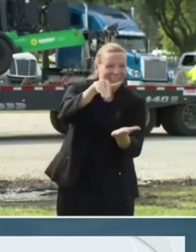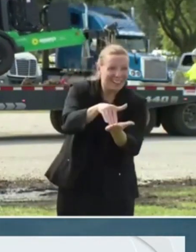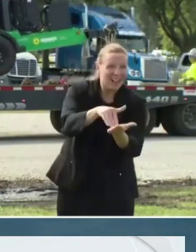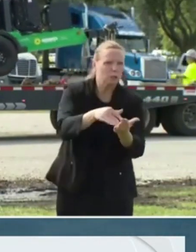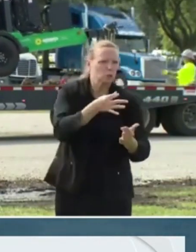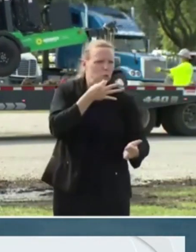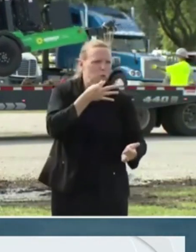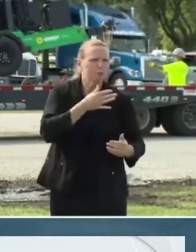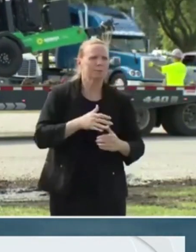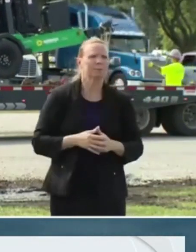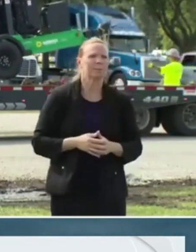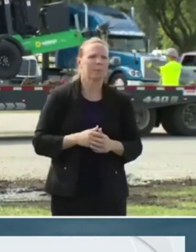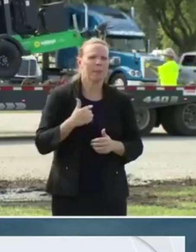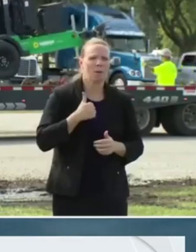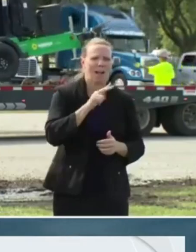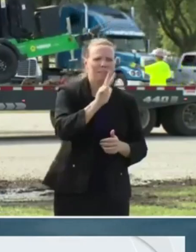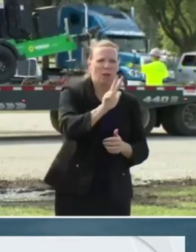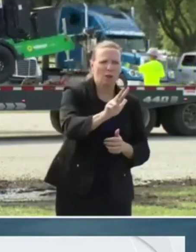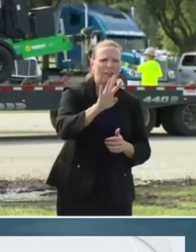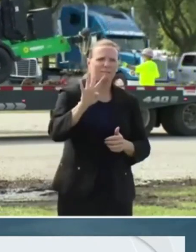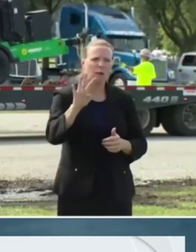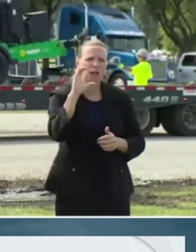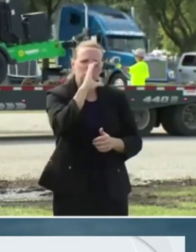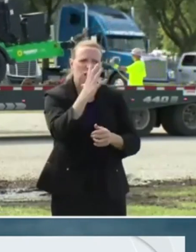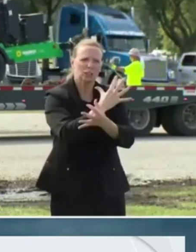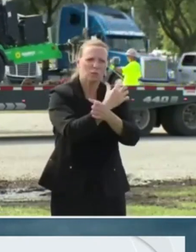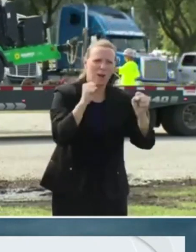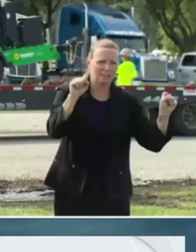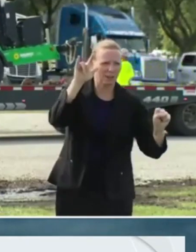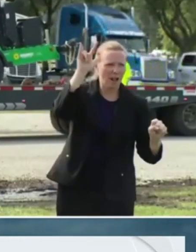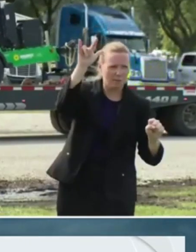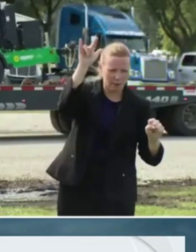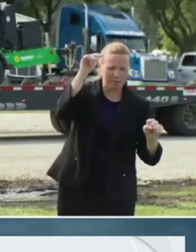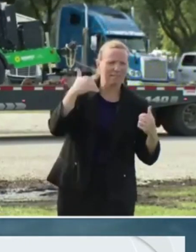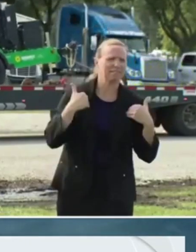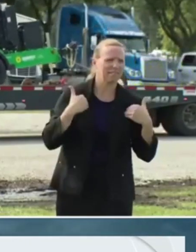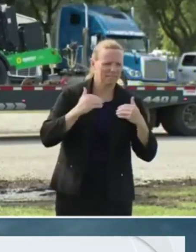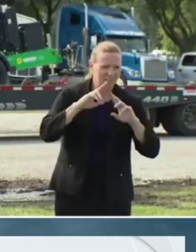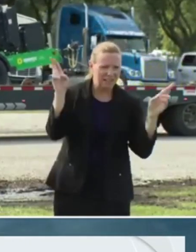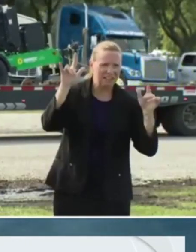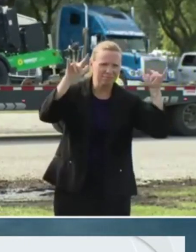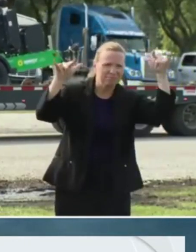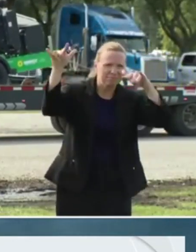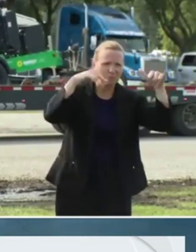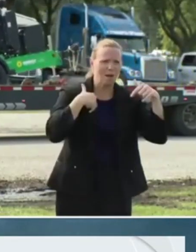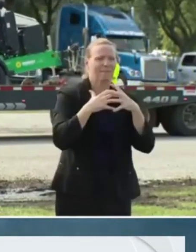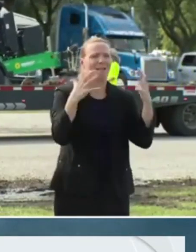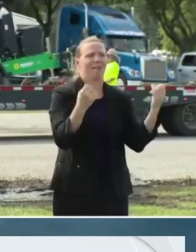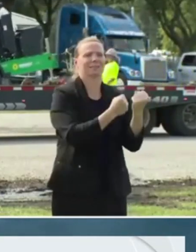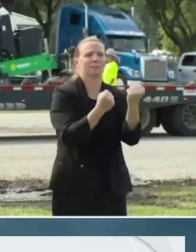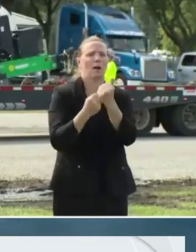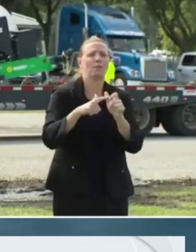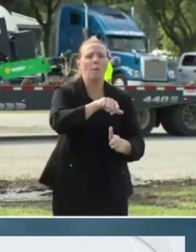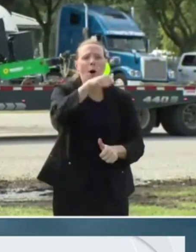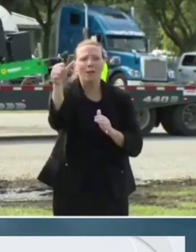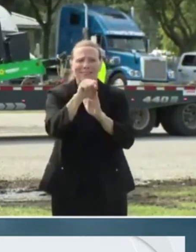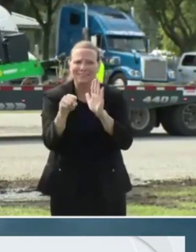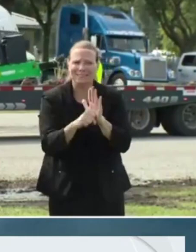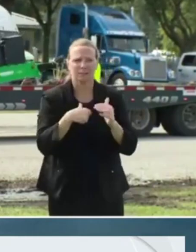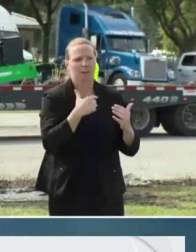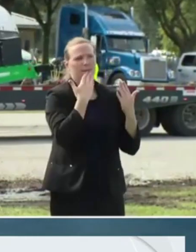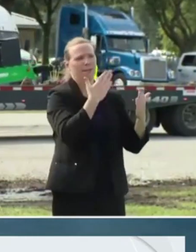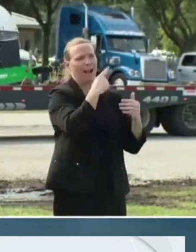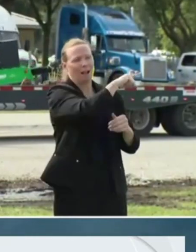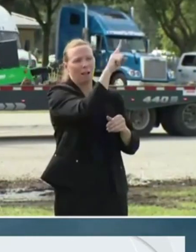34 search and rescue aircraft. We've gotten a lot of support from other states, and we thank them from that. We have